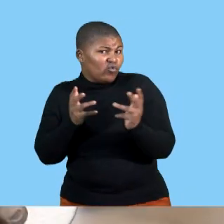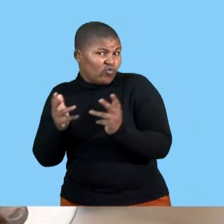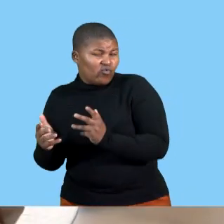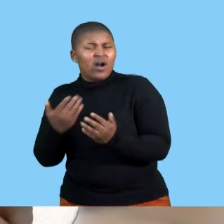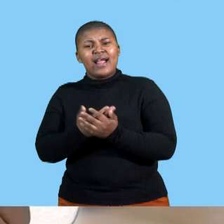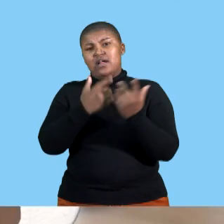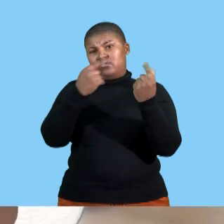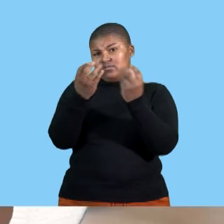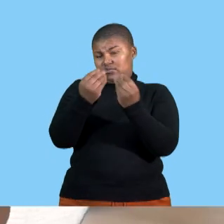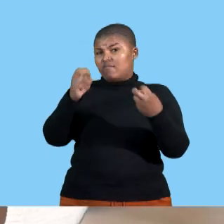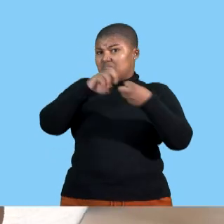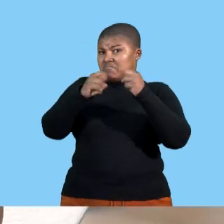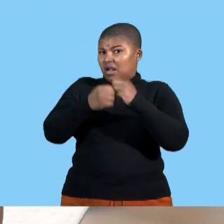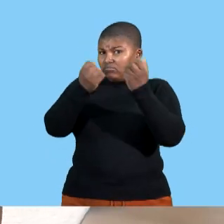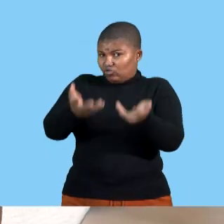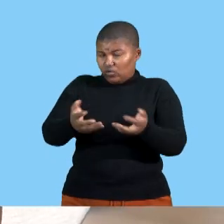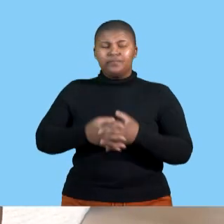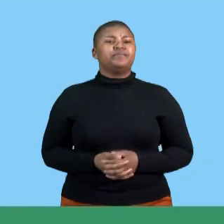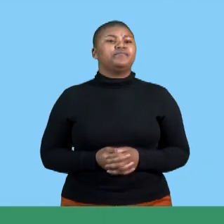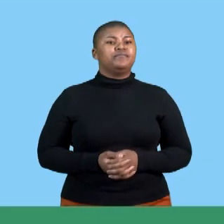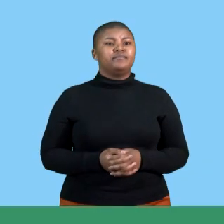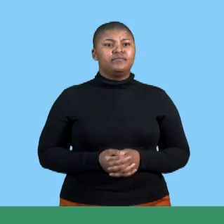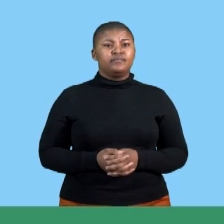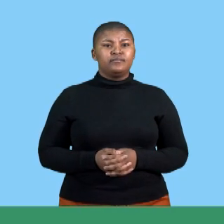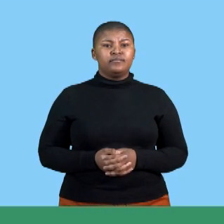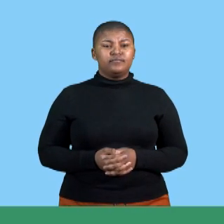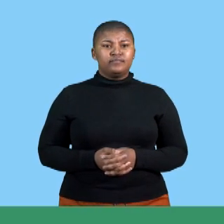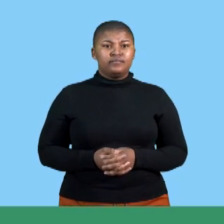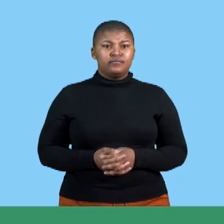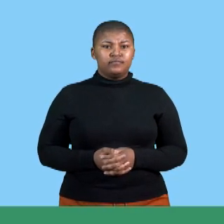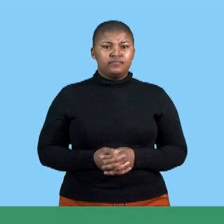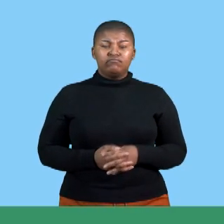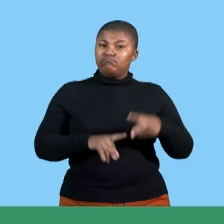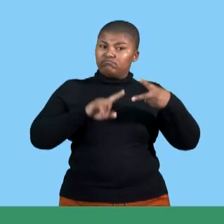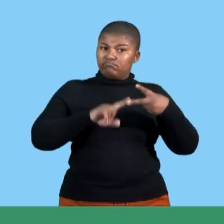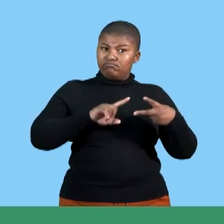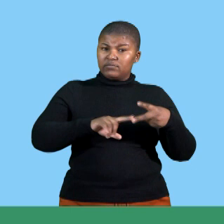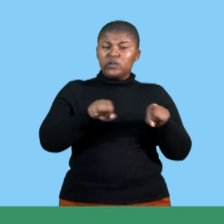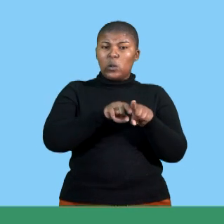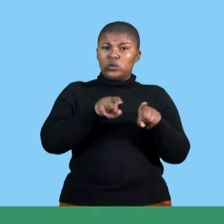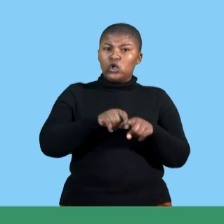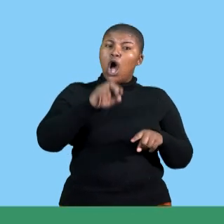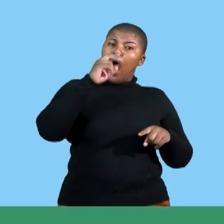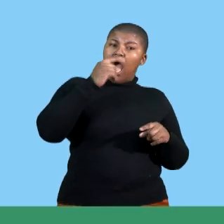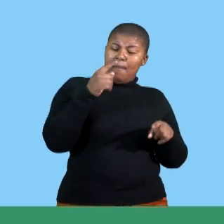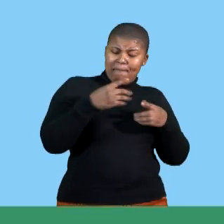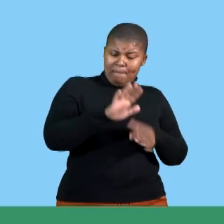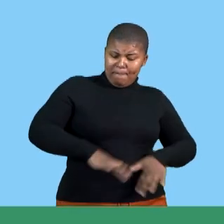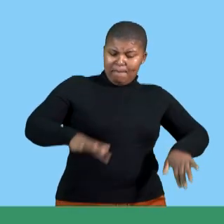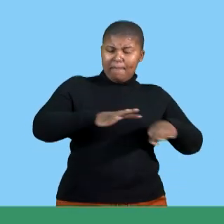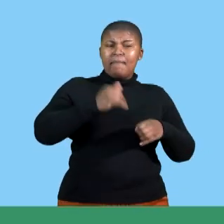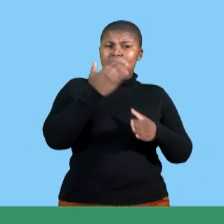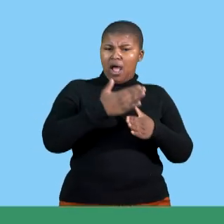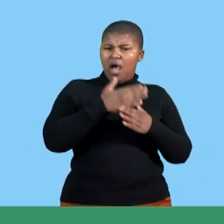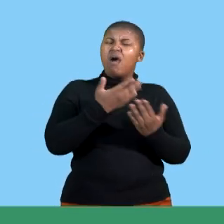solve this problem. Right, so the second one, it encourages a spirit of play and